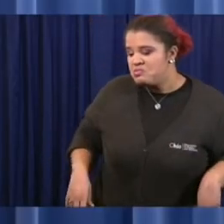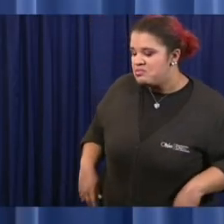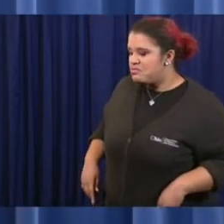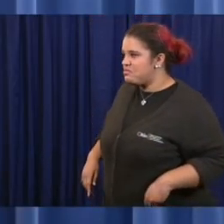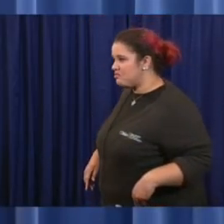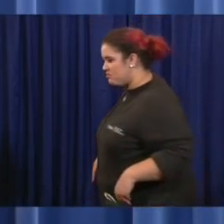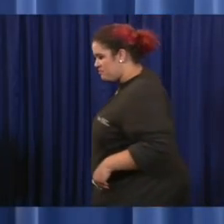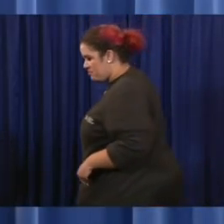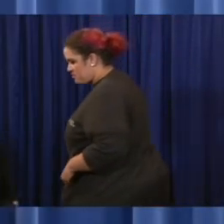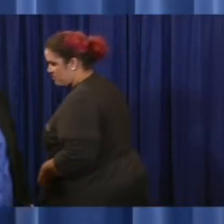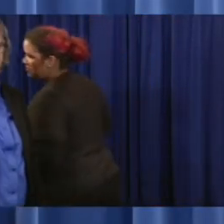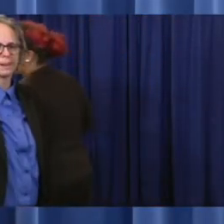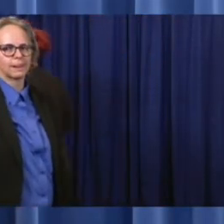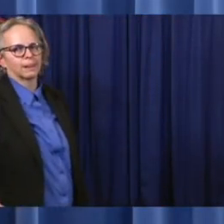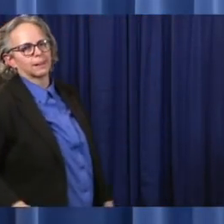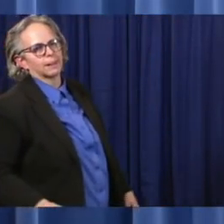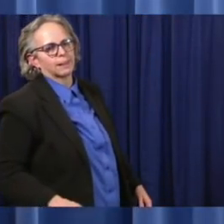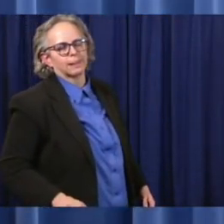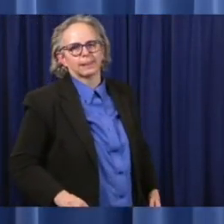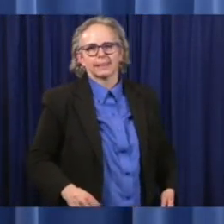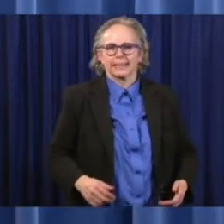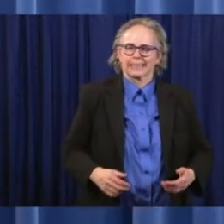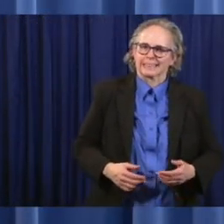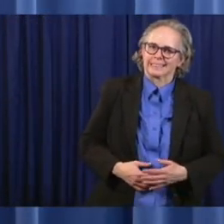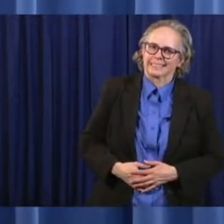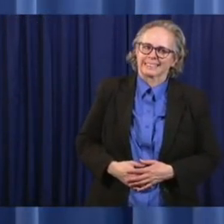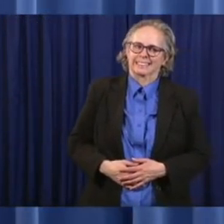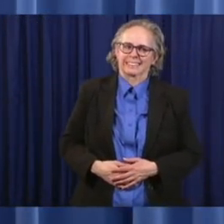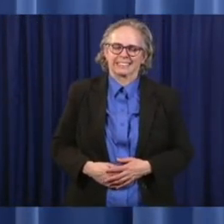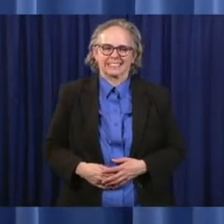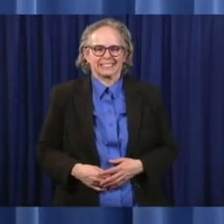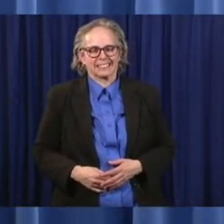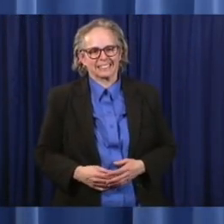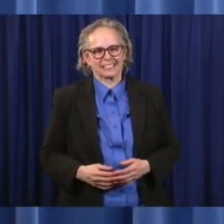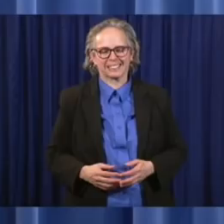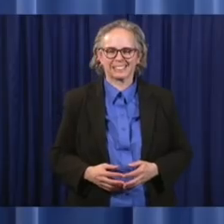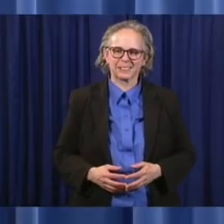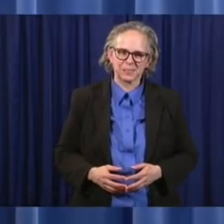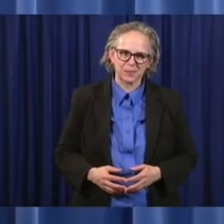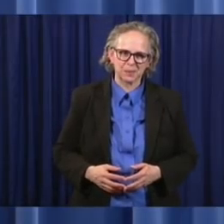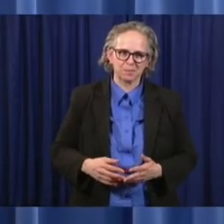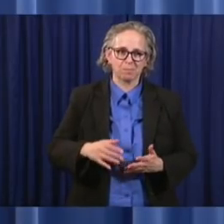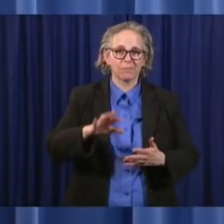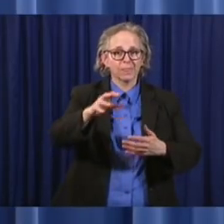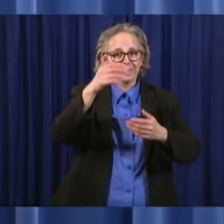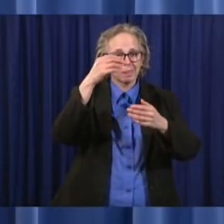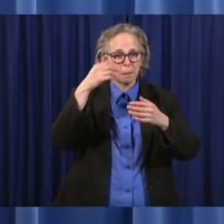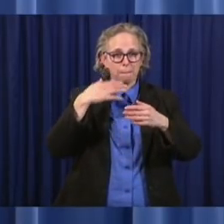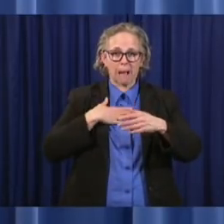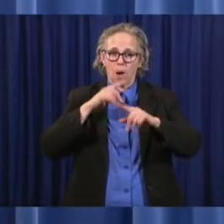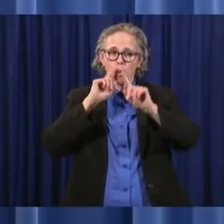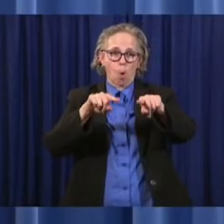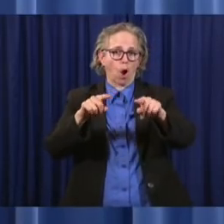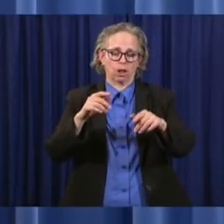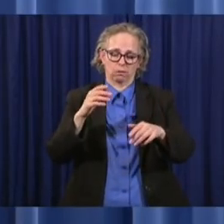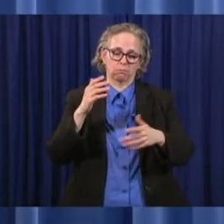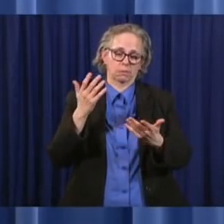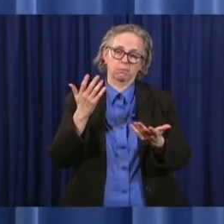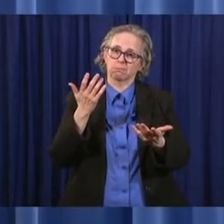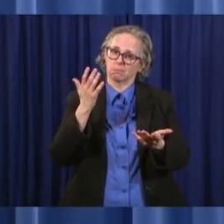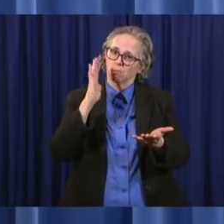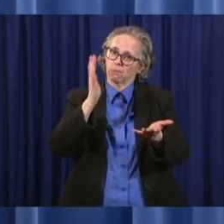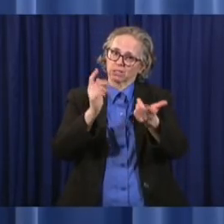Look, these orders are always subject to change as the